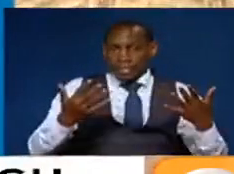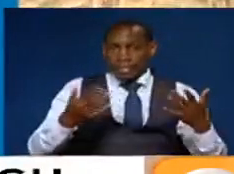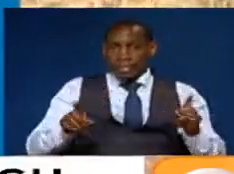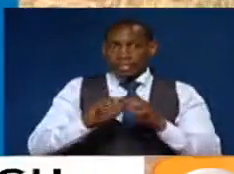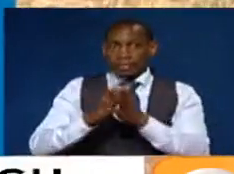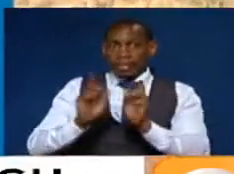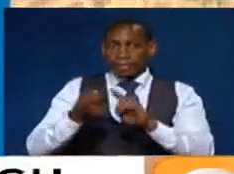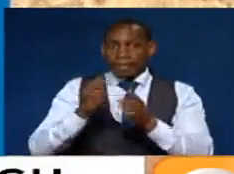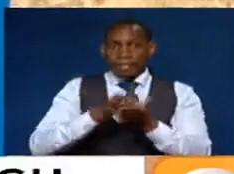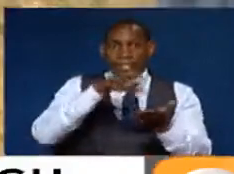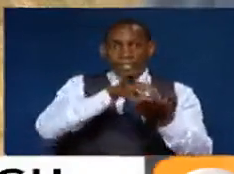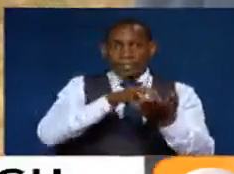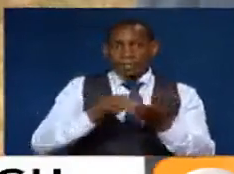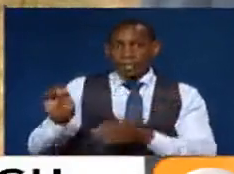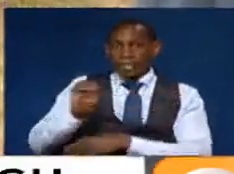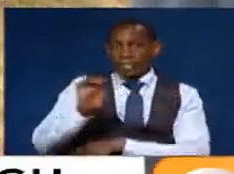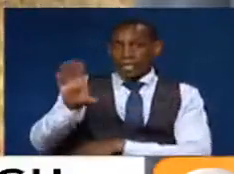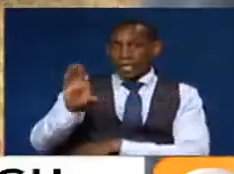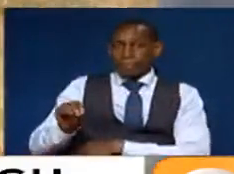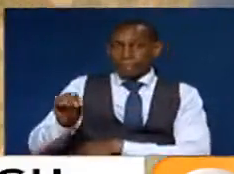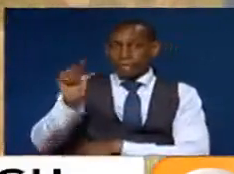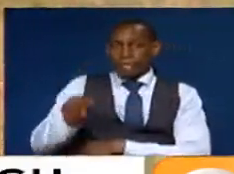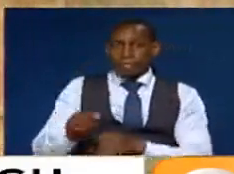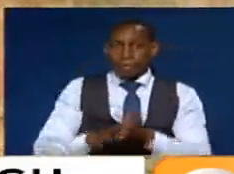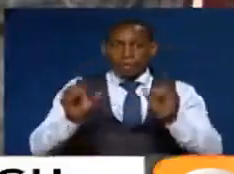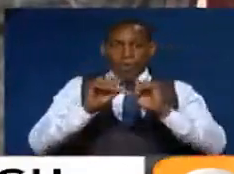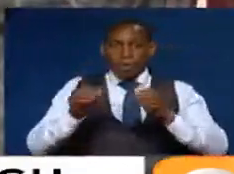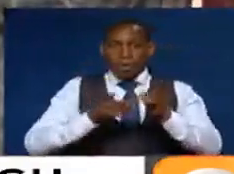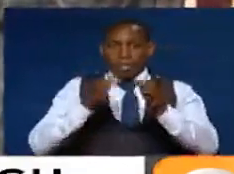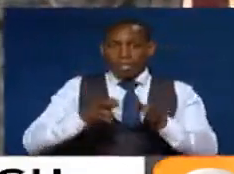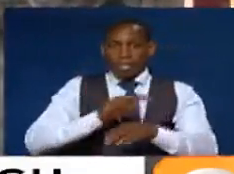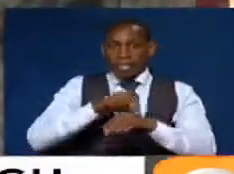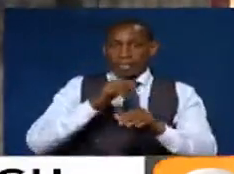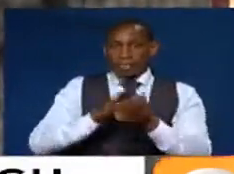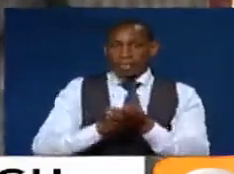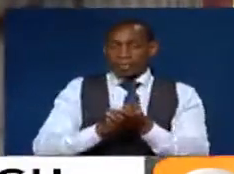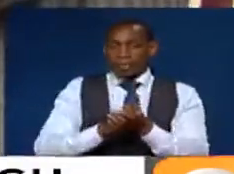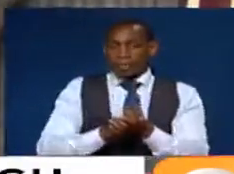and is the first of its kind within the East African region. According to the director of the National